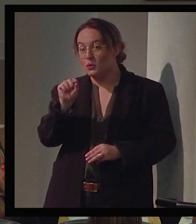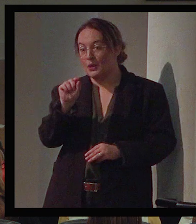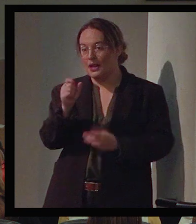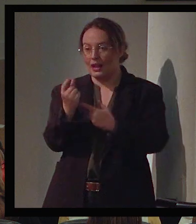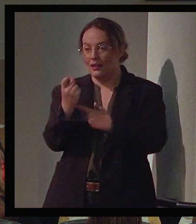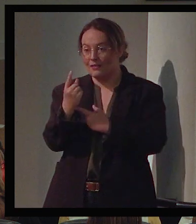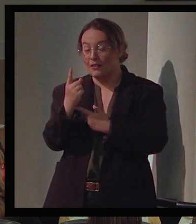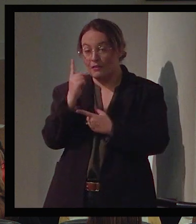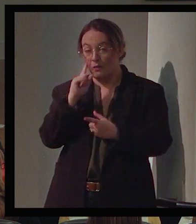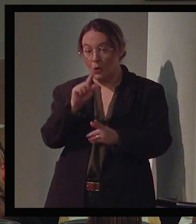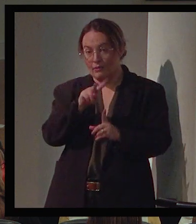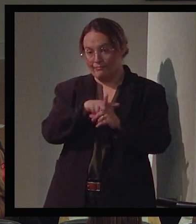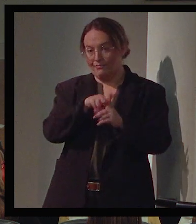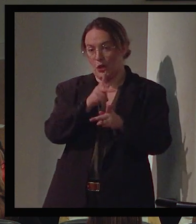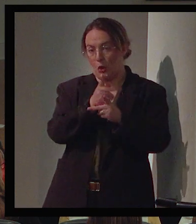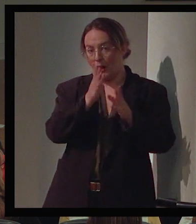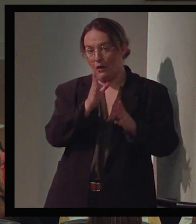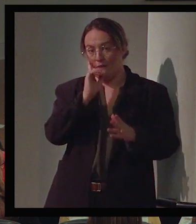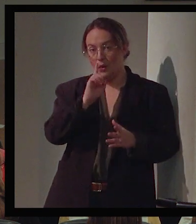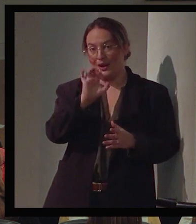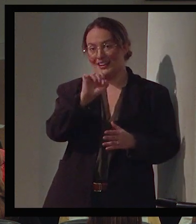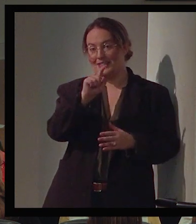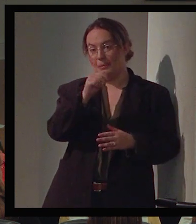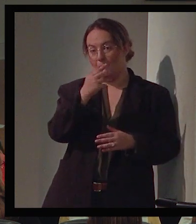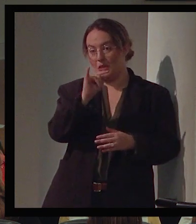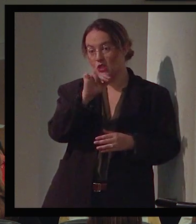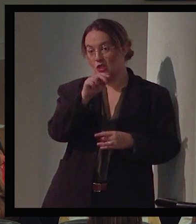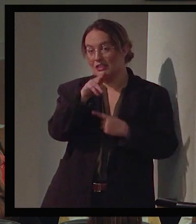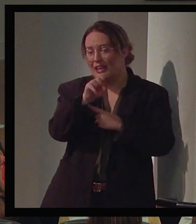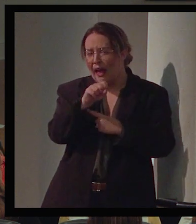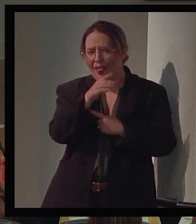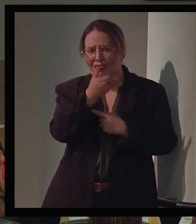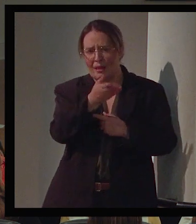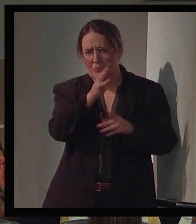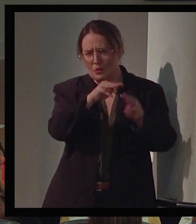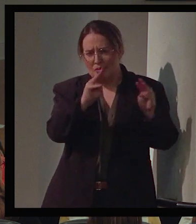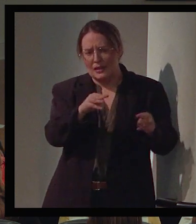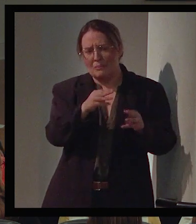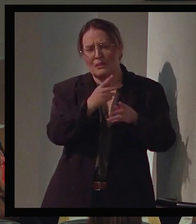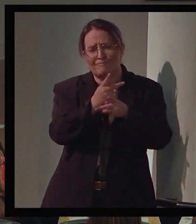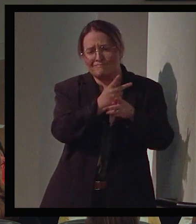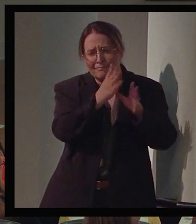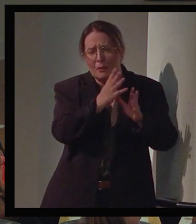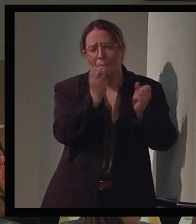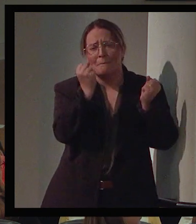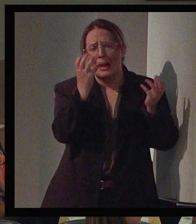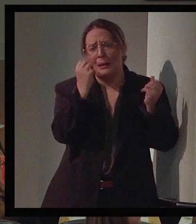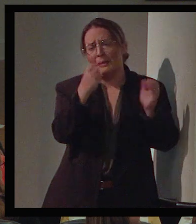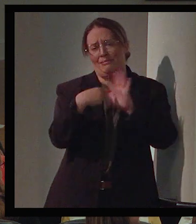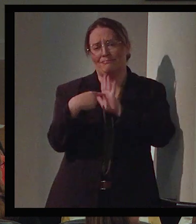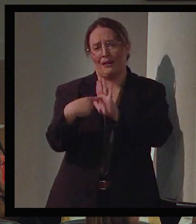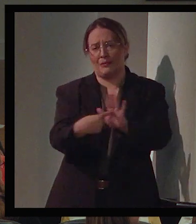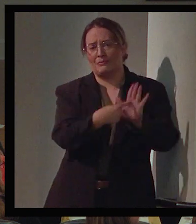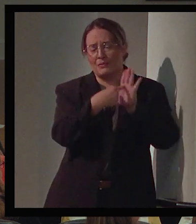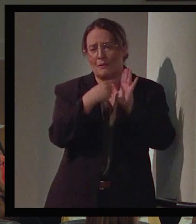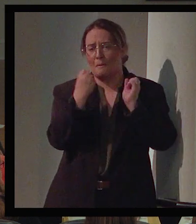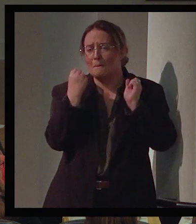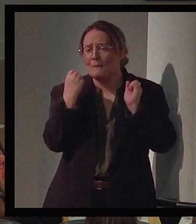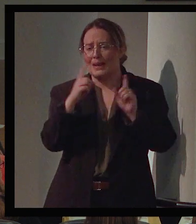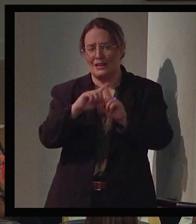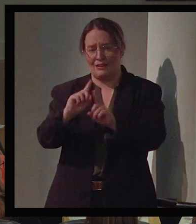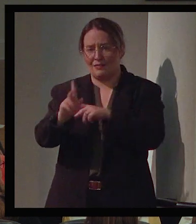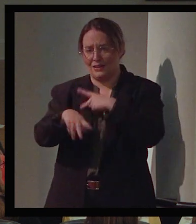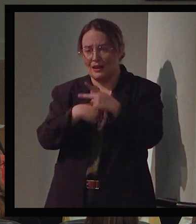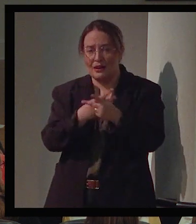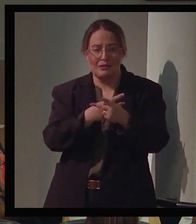of Exhibitions. At the museum, she has curated lots of exhibitions of all types,